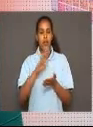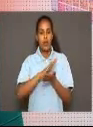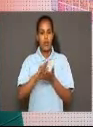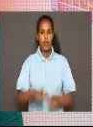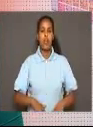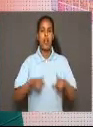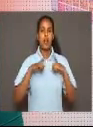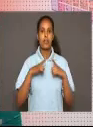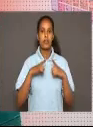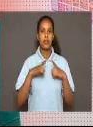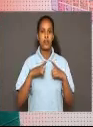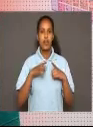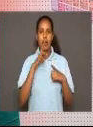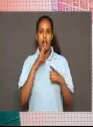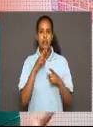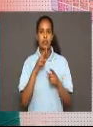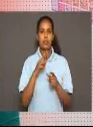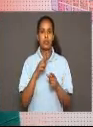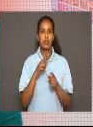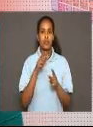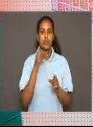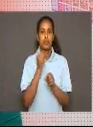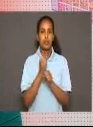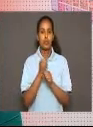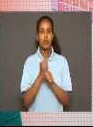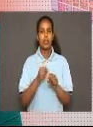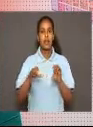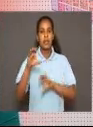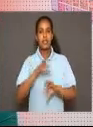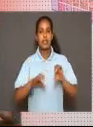of life are due to chemistry.